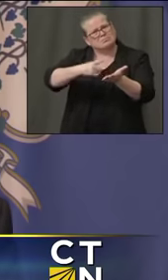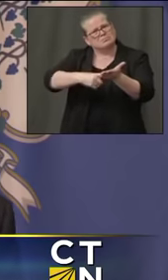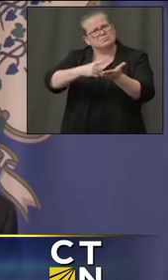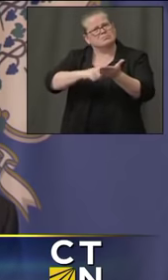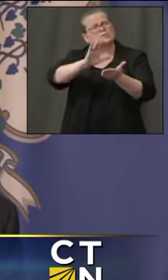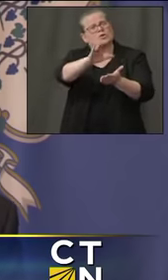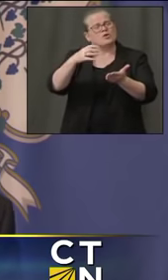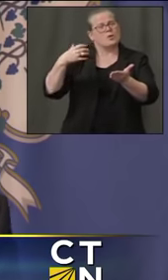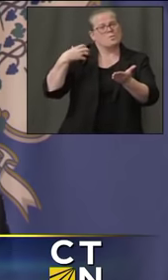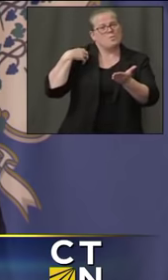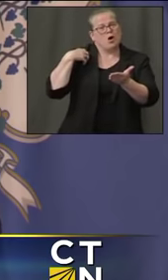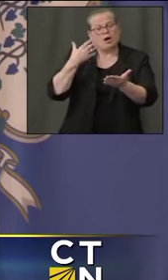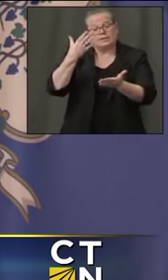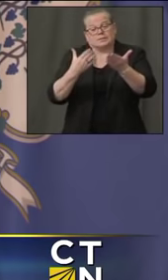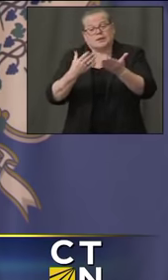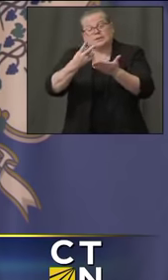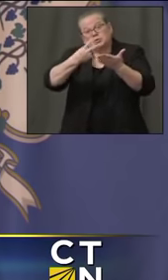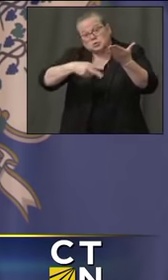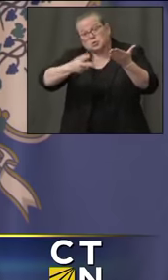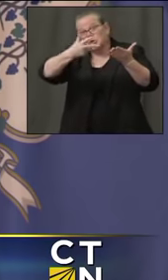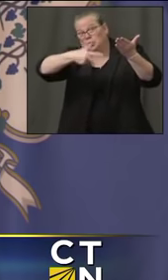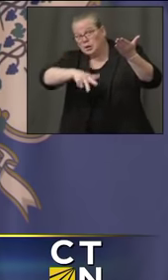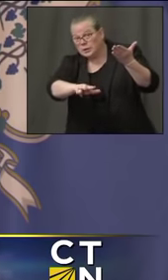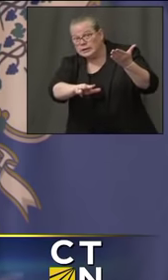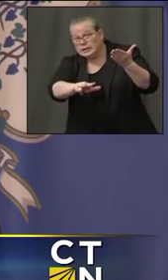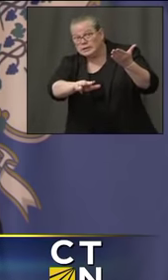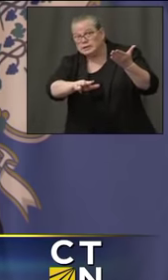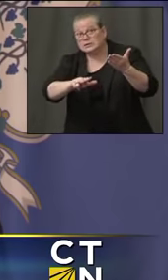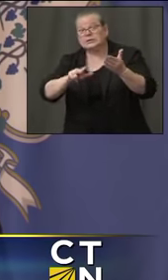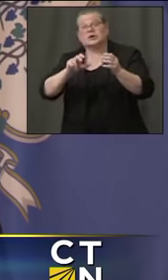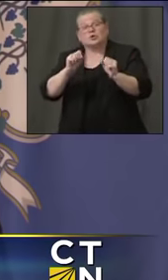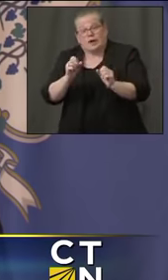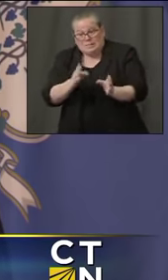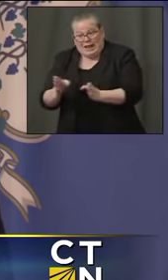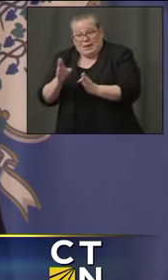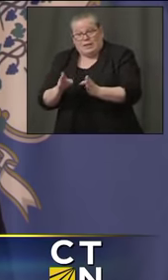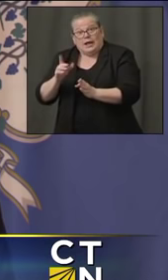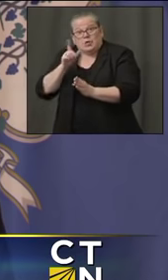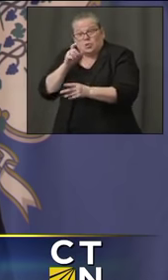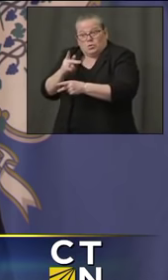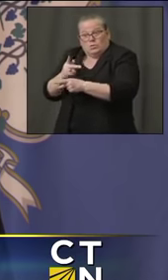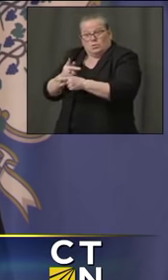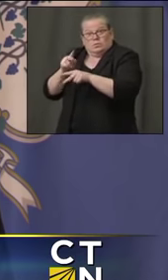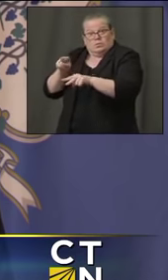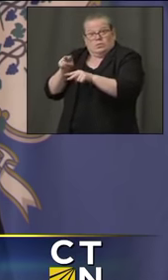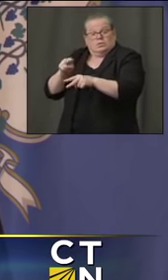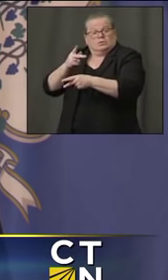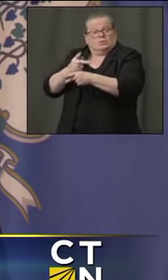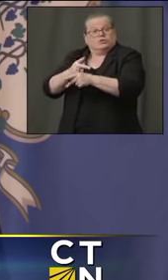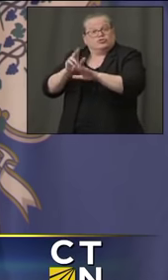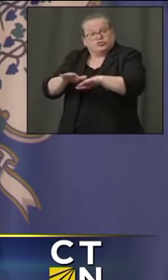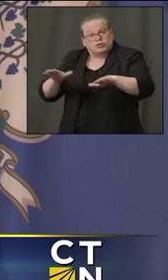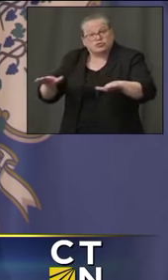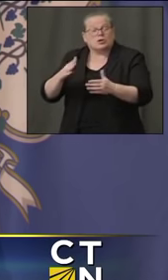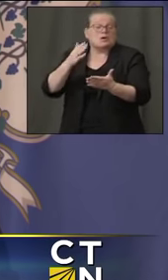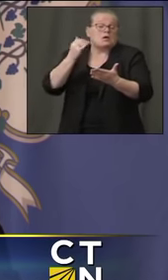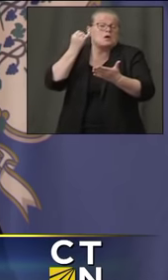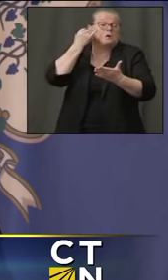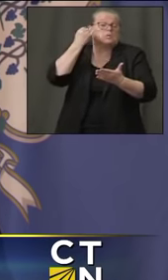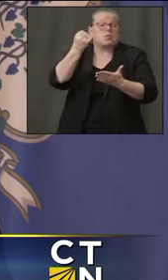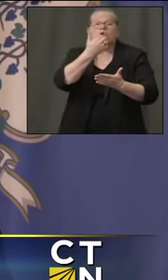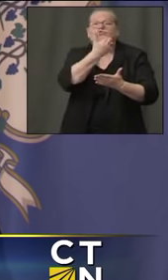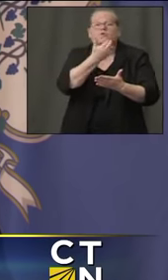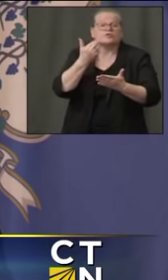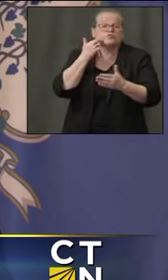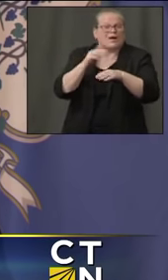care, let's assume the restaurant starts building up its load, you can go back at a later time. And in the meantime, you